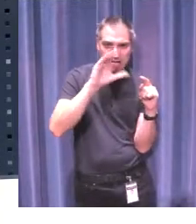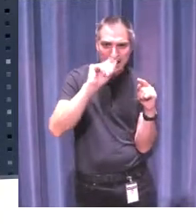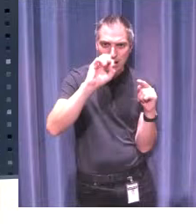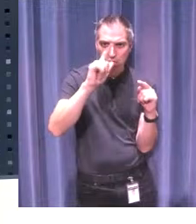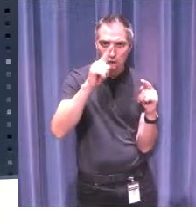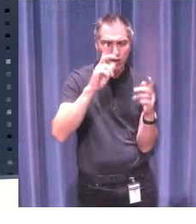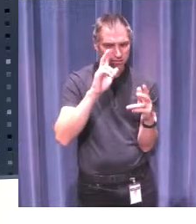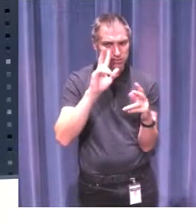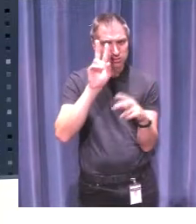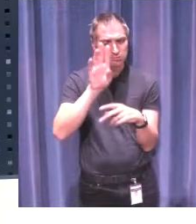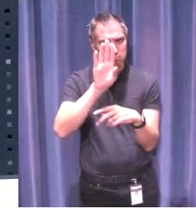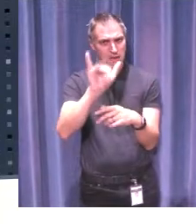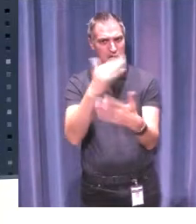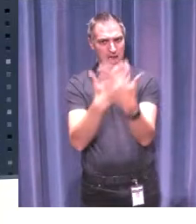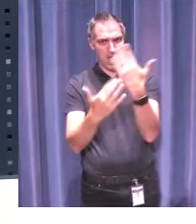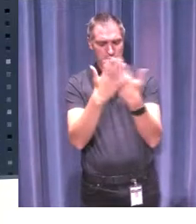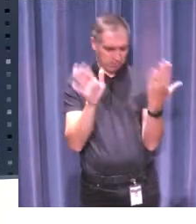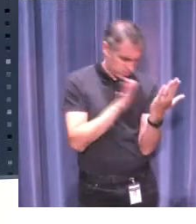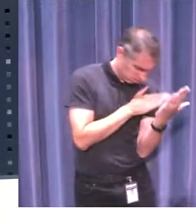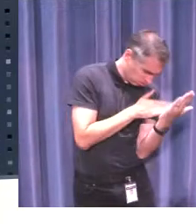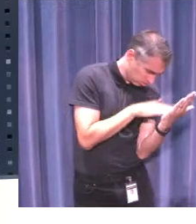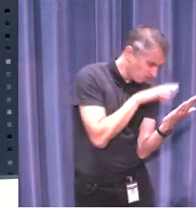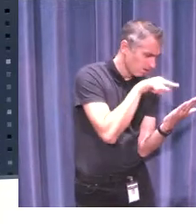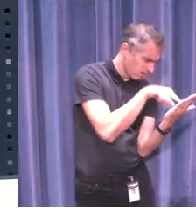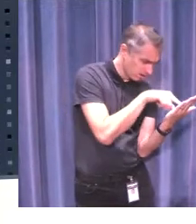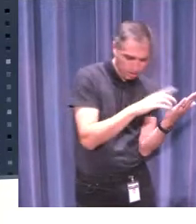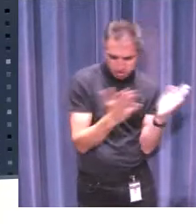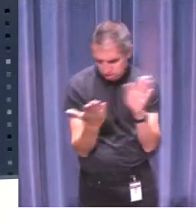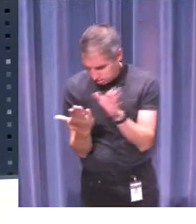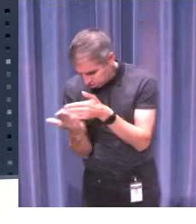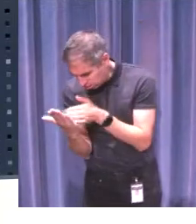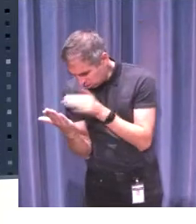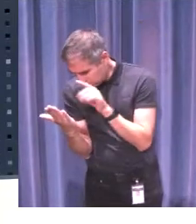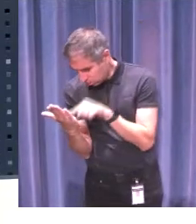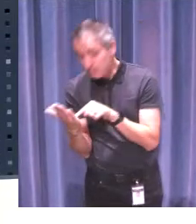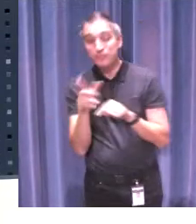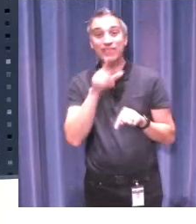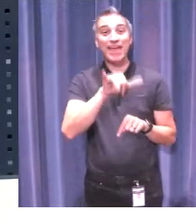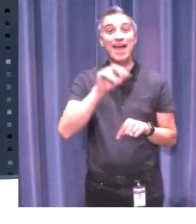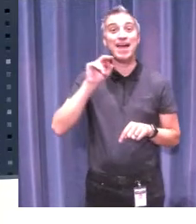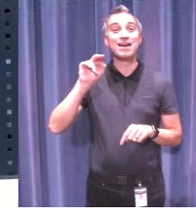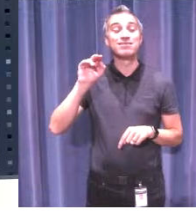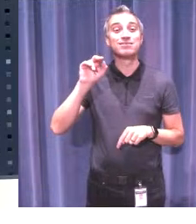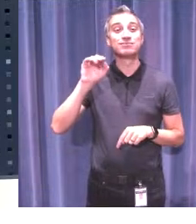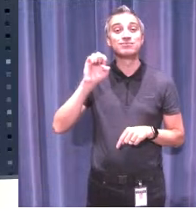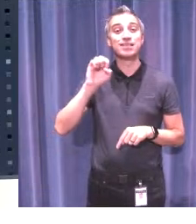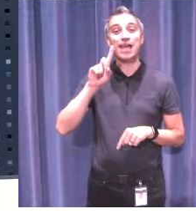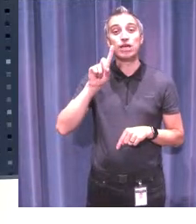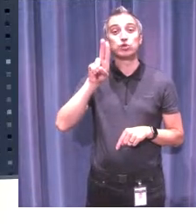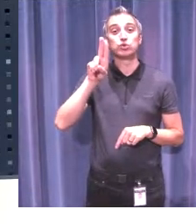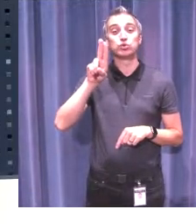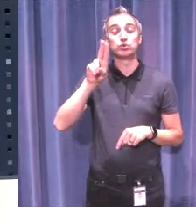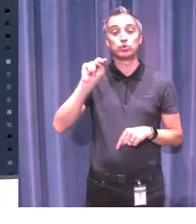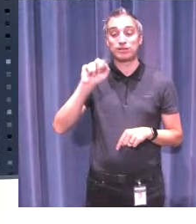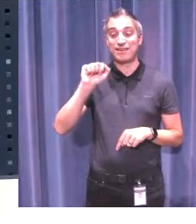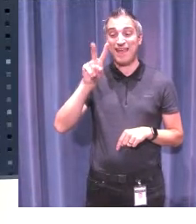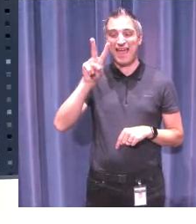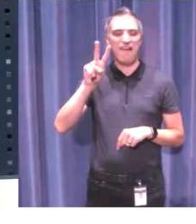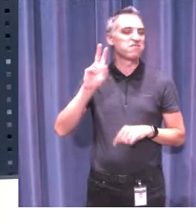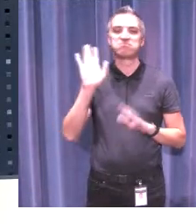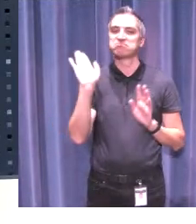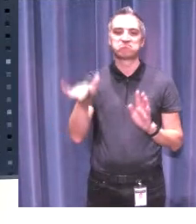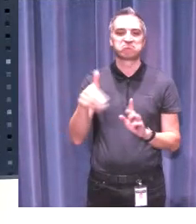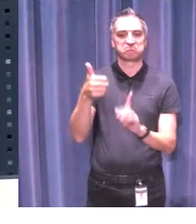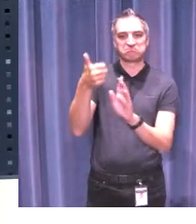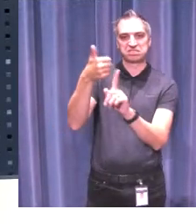here and look there. So this EduNav that you all approved us to purchase takes all that away. It also allows